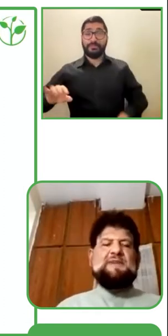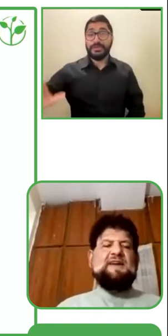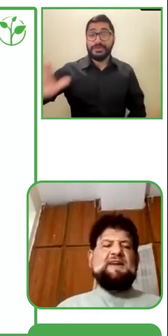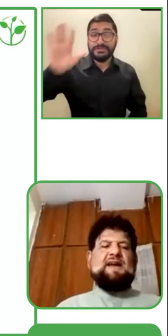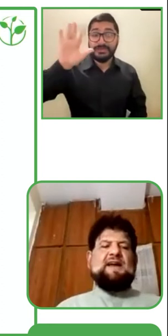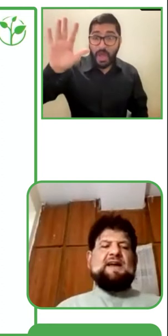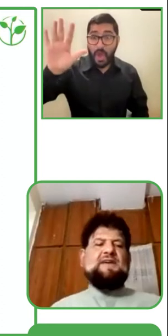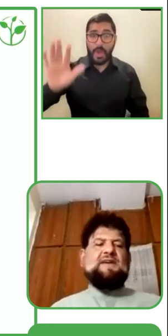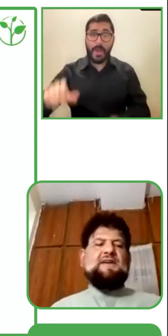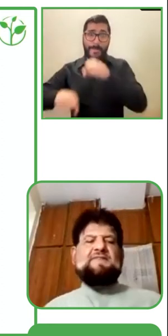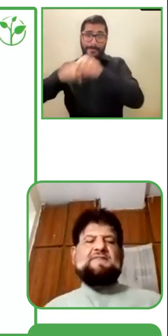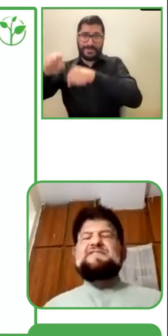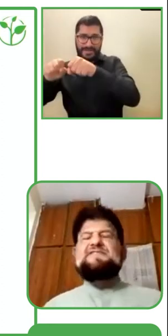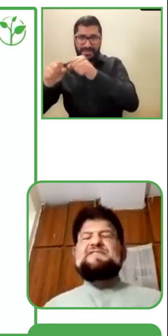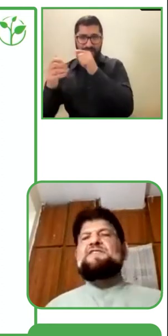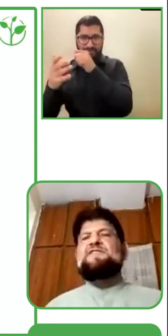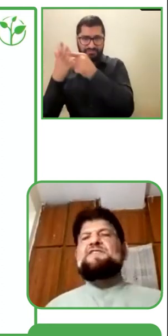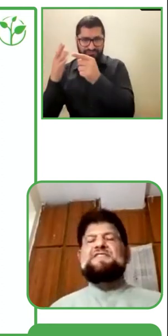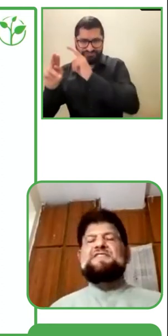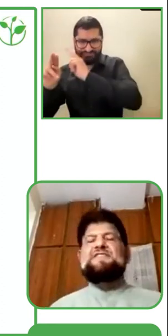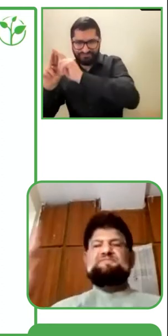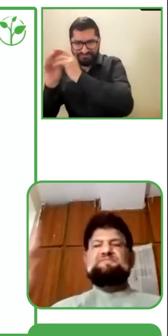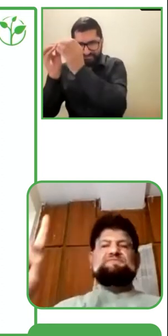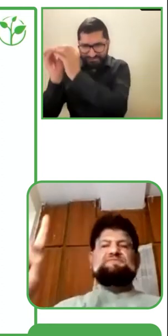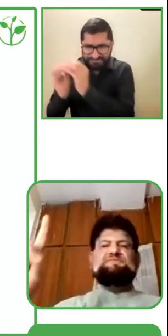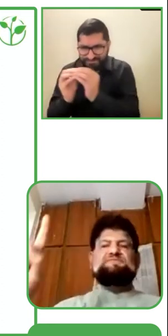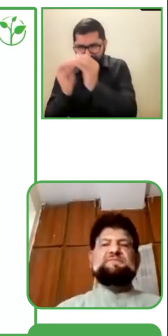employment, and fifth financial security.